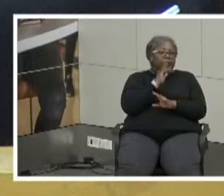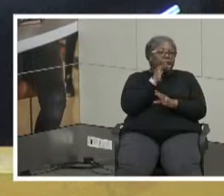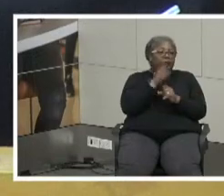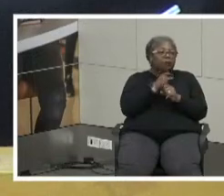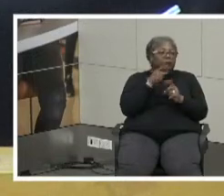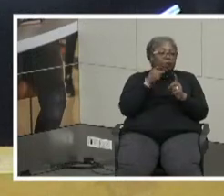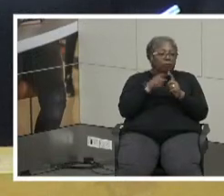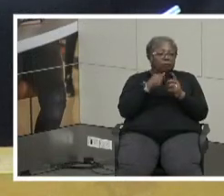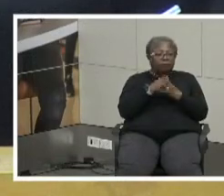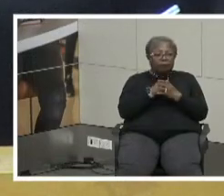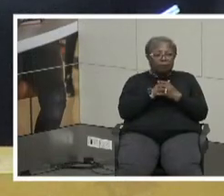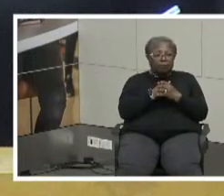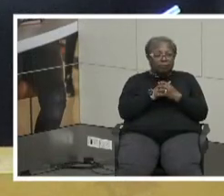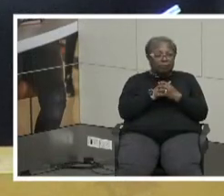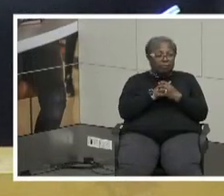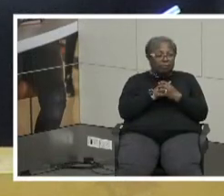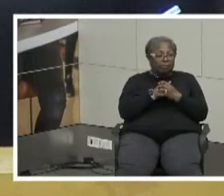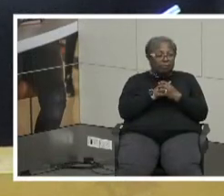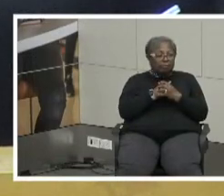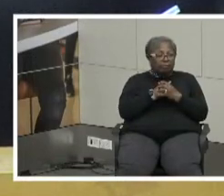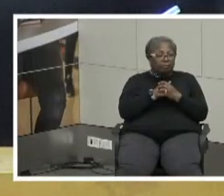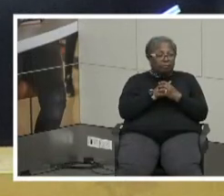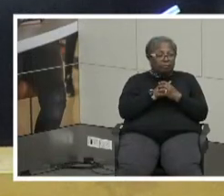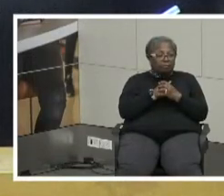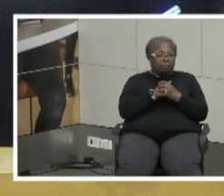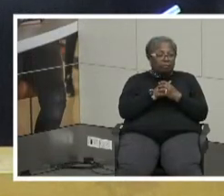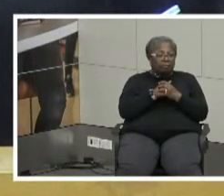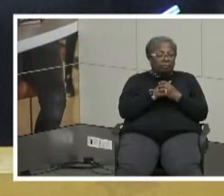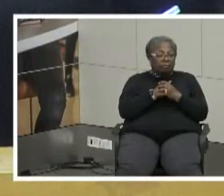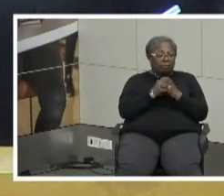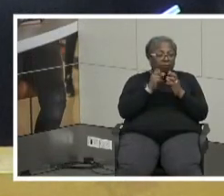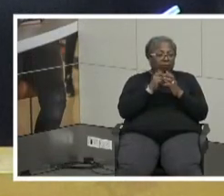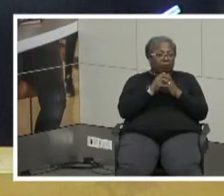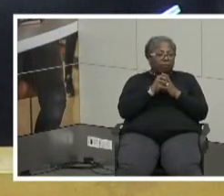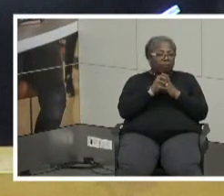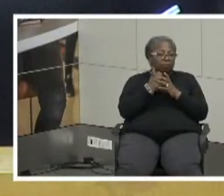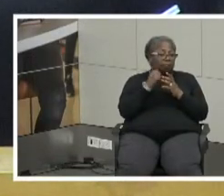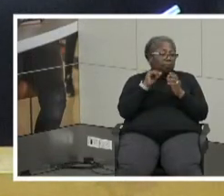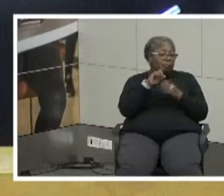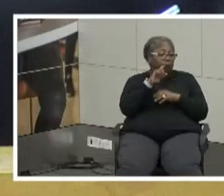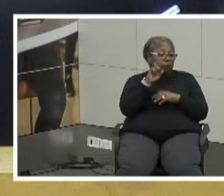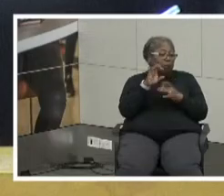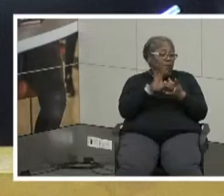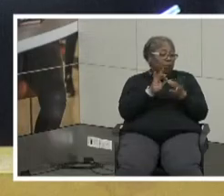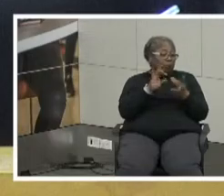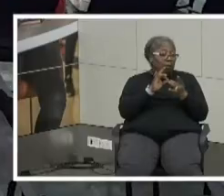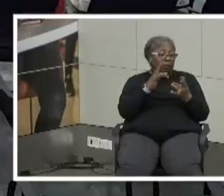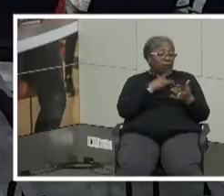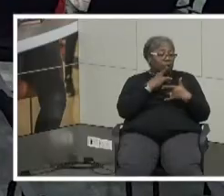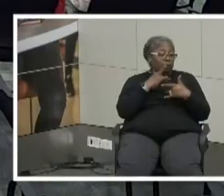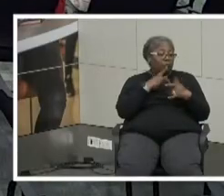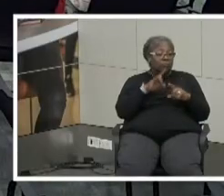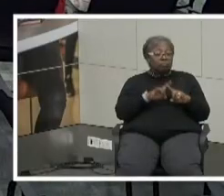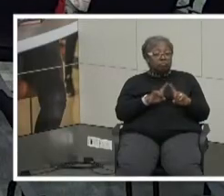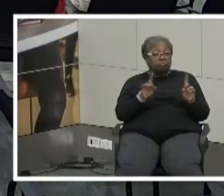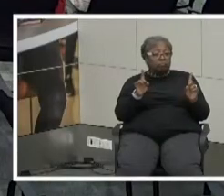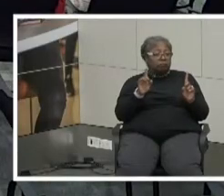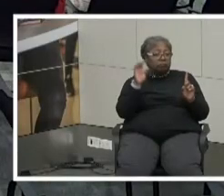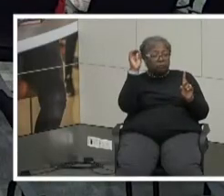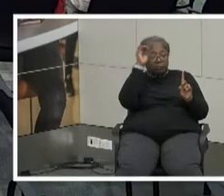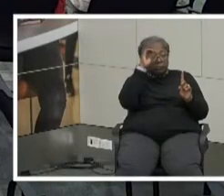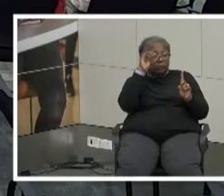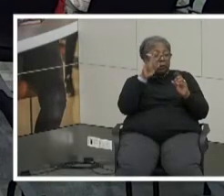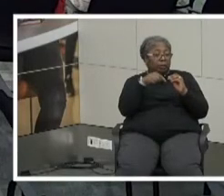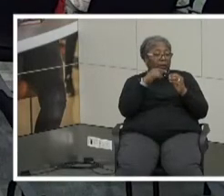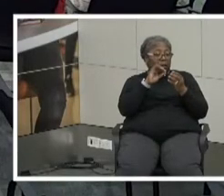the points so um okay anybody questions comments concerns or differences of opinion on